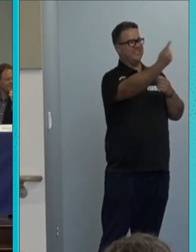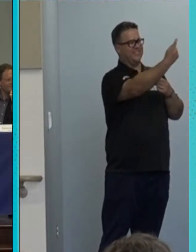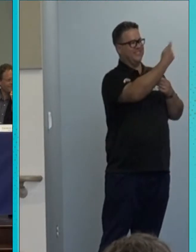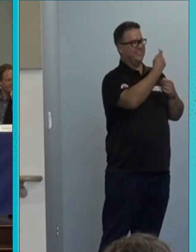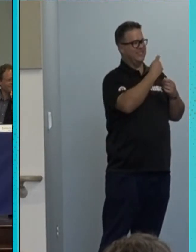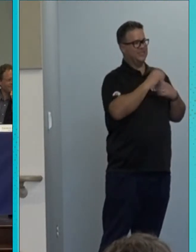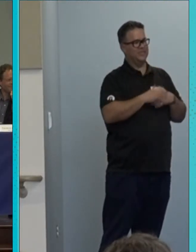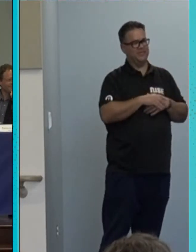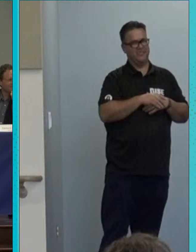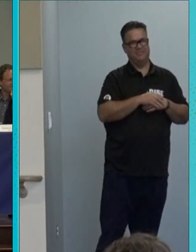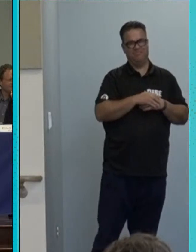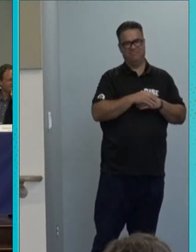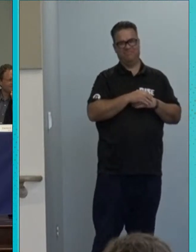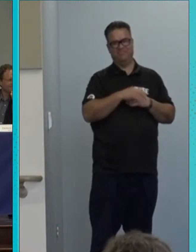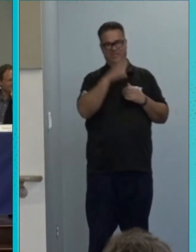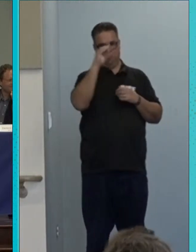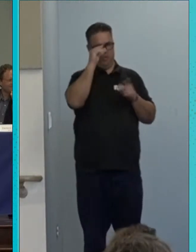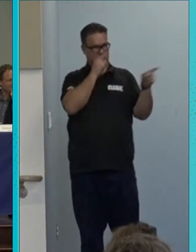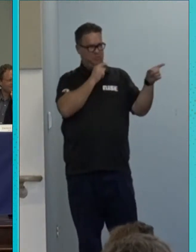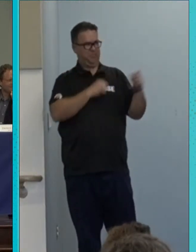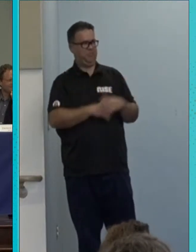She's going to bring you the microphone.